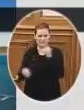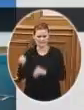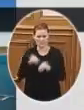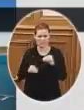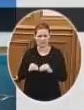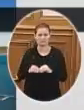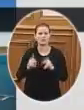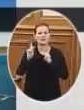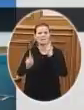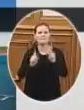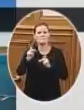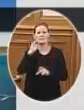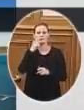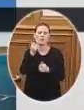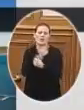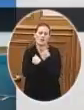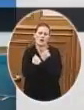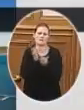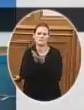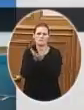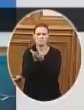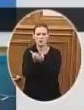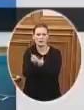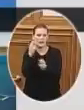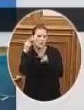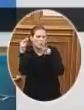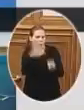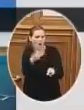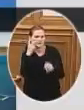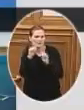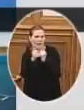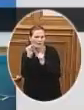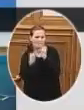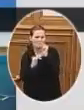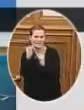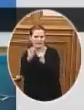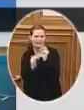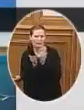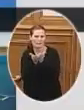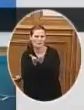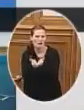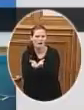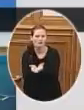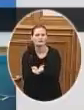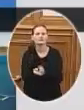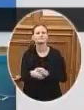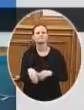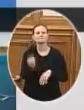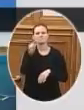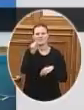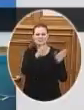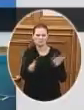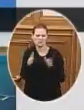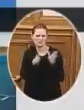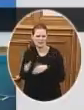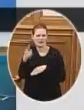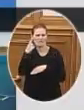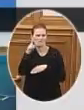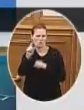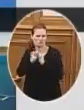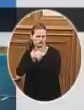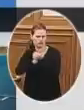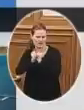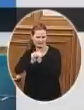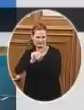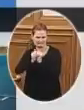boats can come here and watch the actual workings of preparing the boats as they're being put into play in the races farther north along the waterfront.